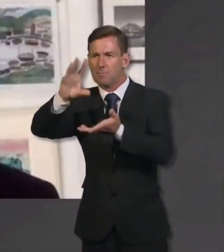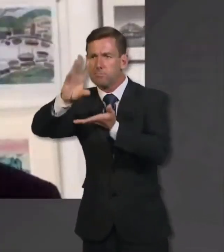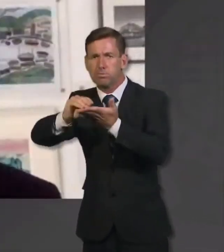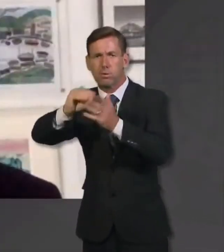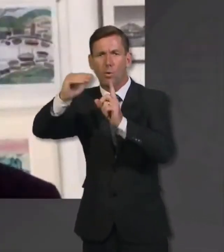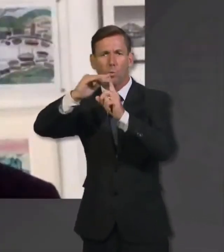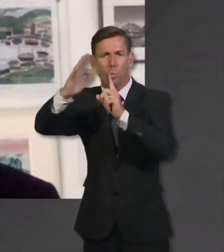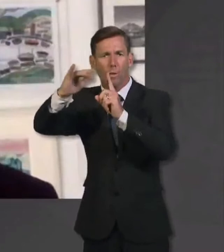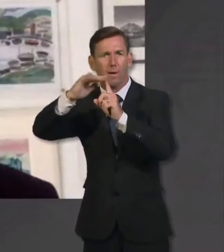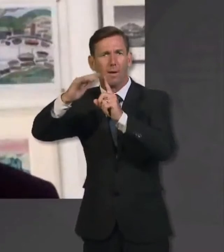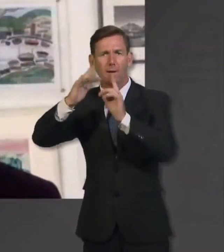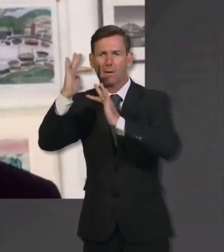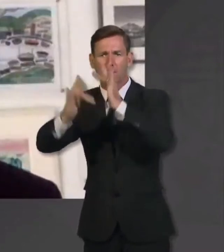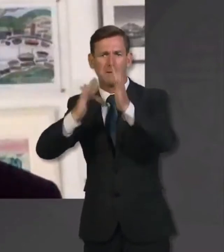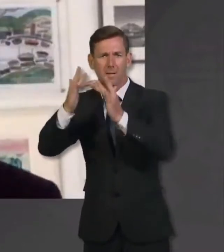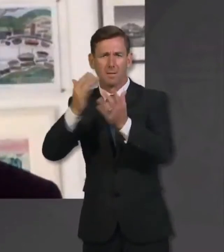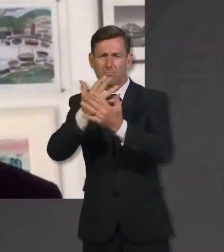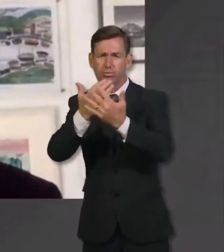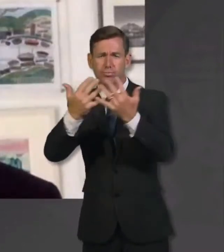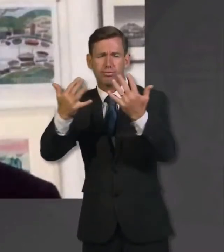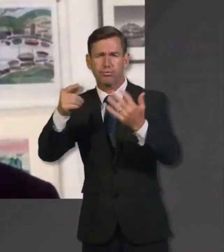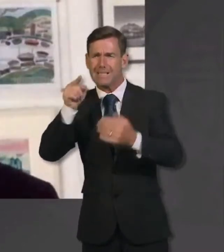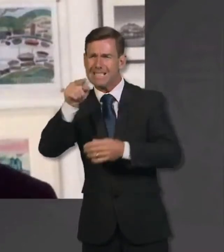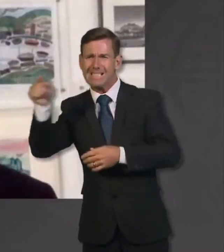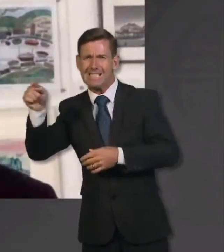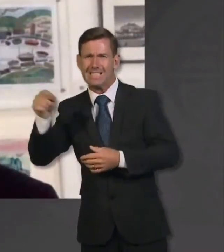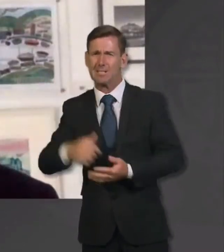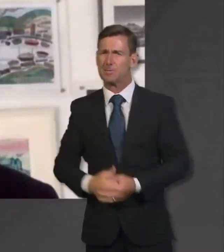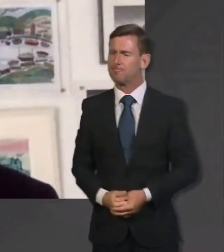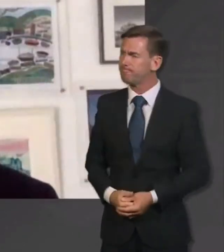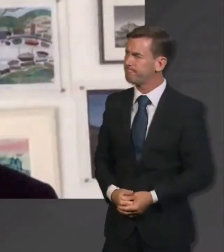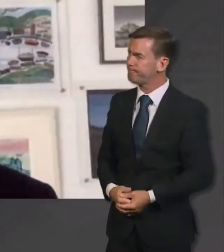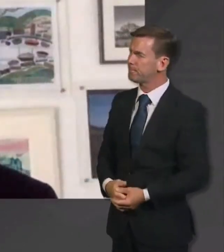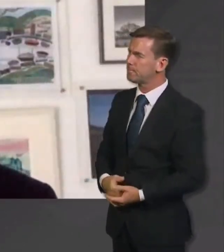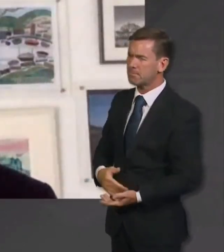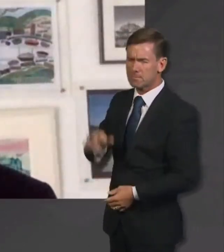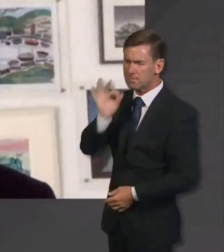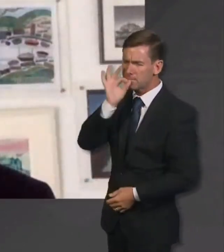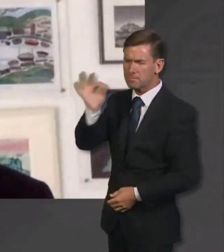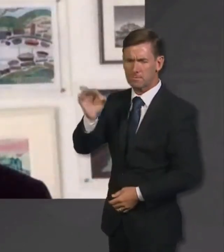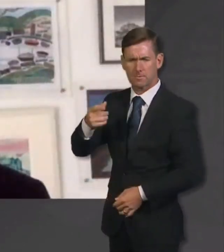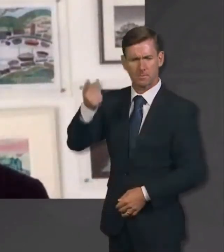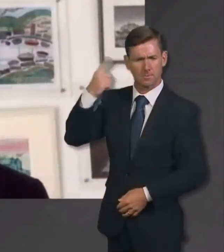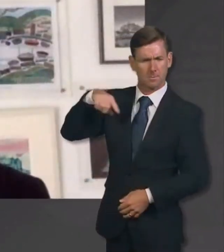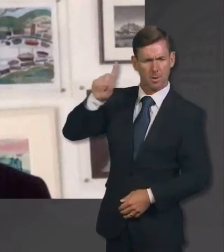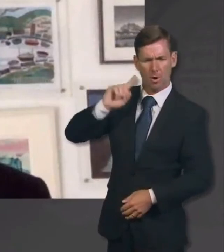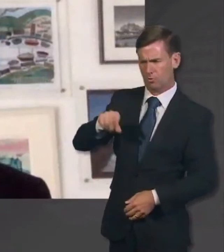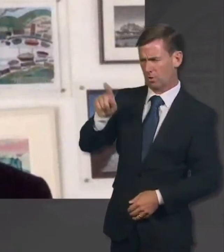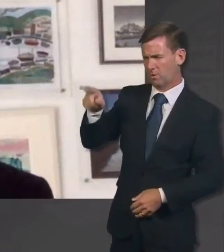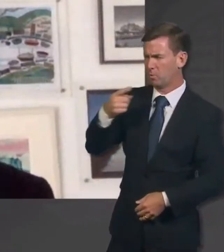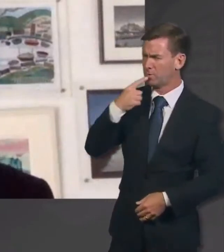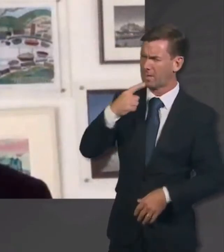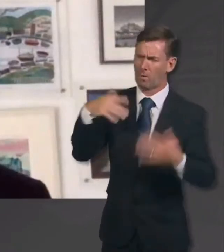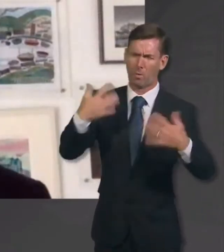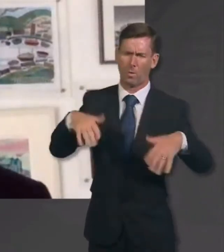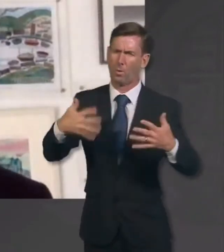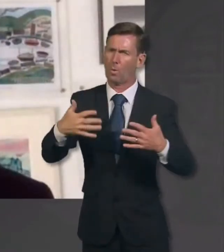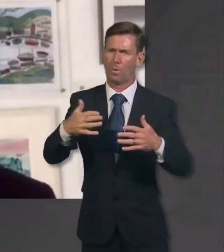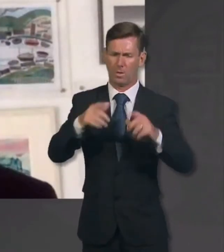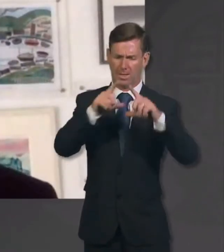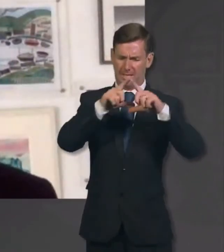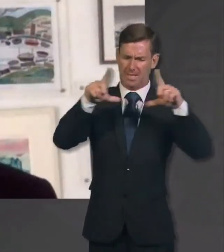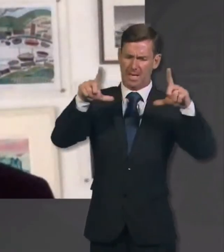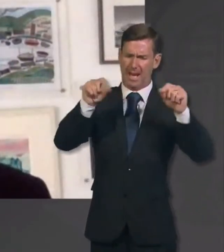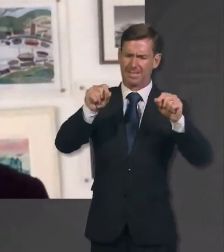election manifesto last year trumpeted the value of the free licence fee for people aged over 75. Aren't people going to feel